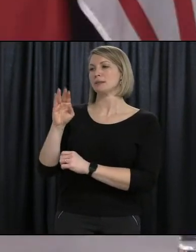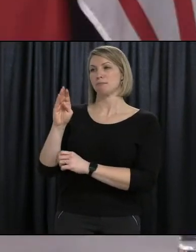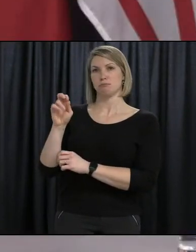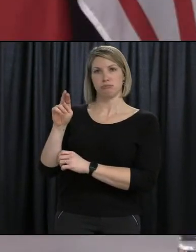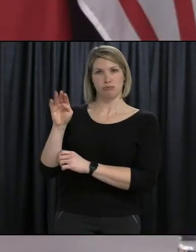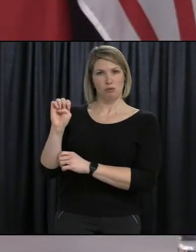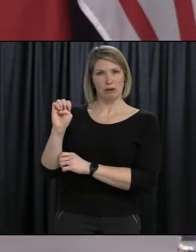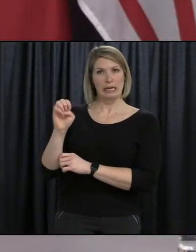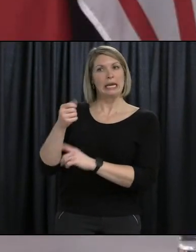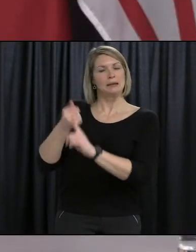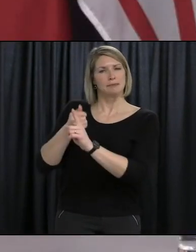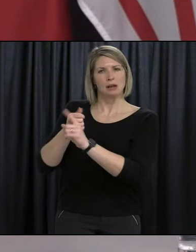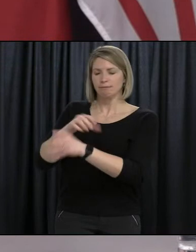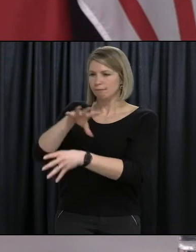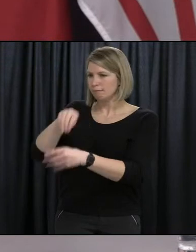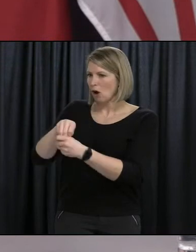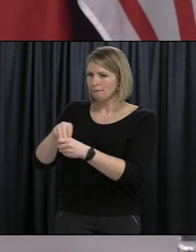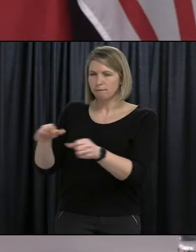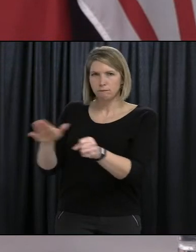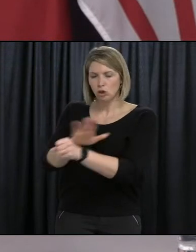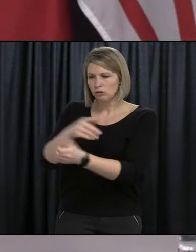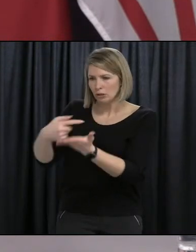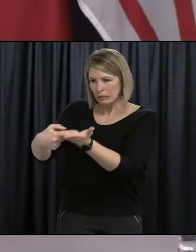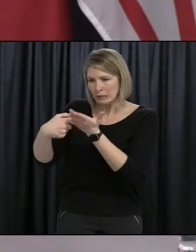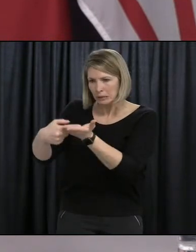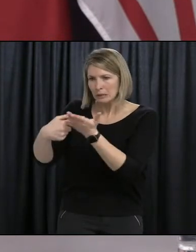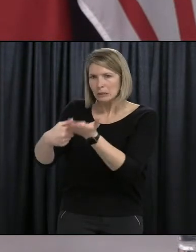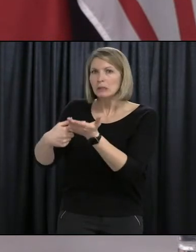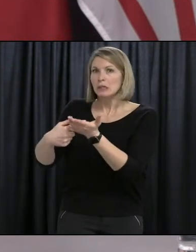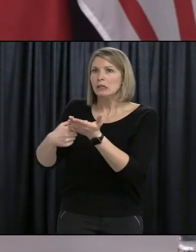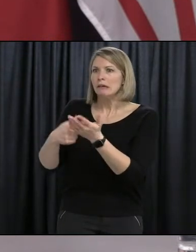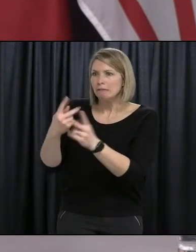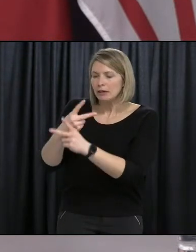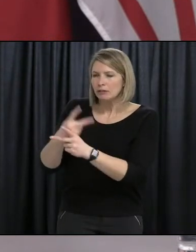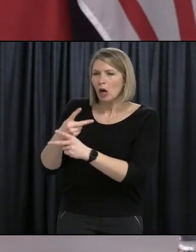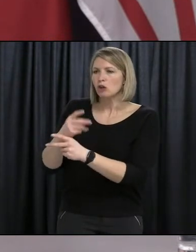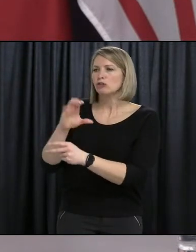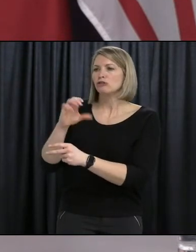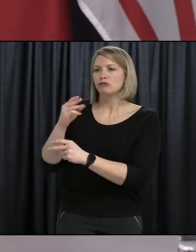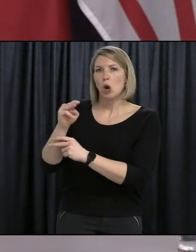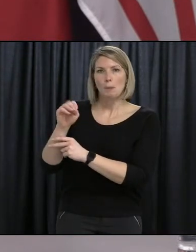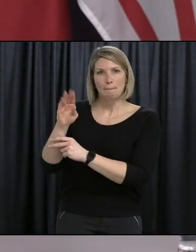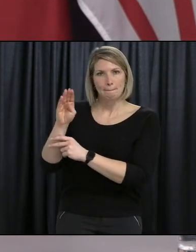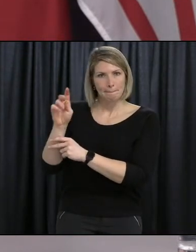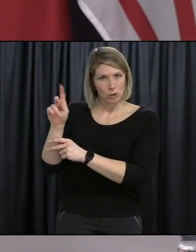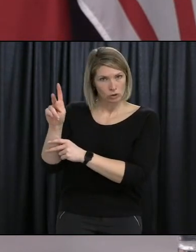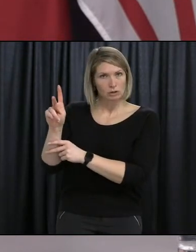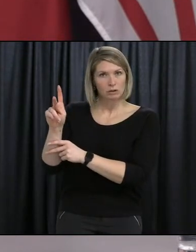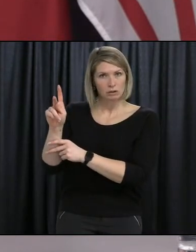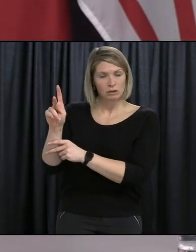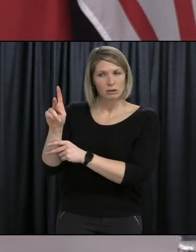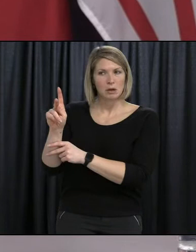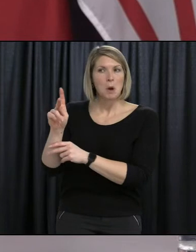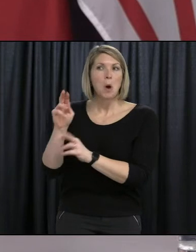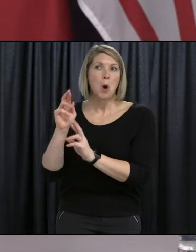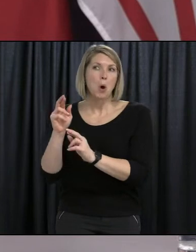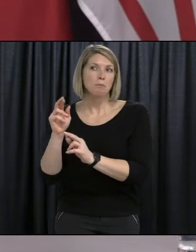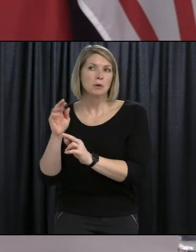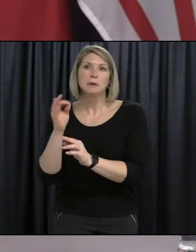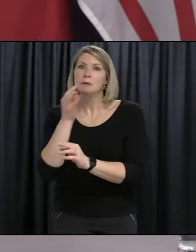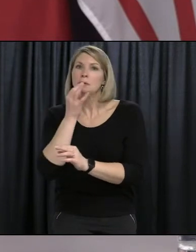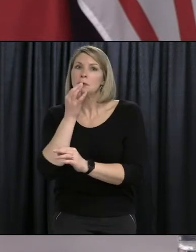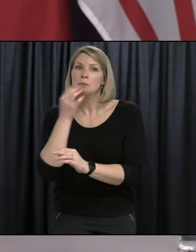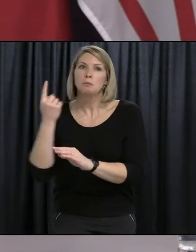hard to resolve any issues with Chromebooks, and that we should be well positioned within the next few days to ensure